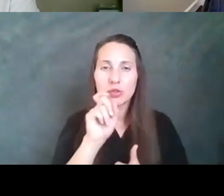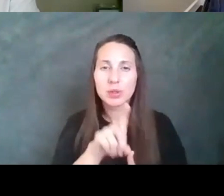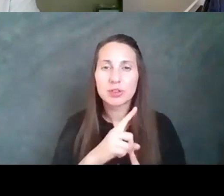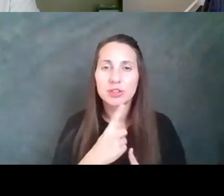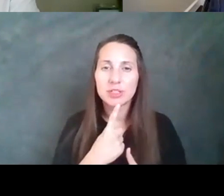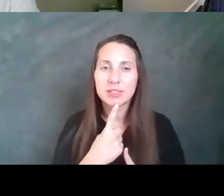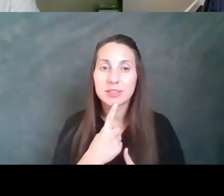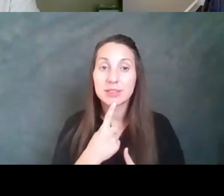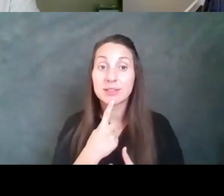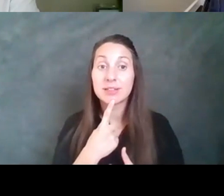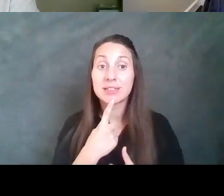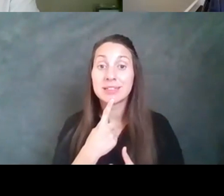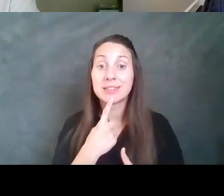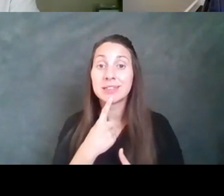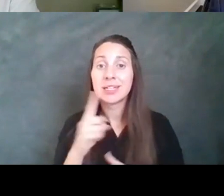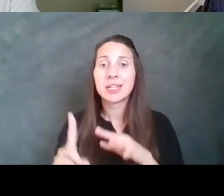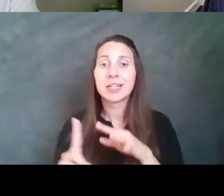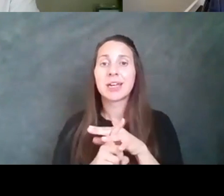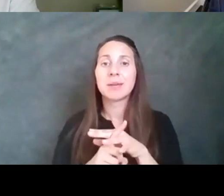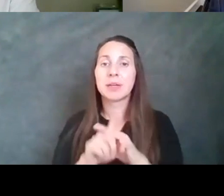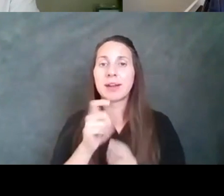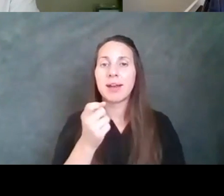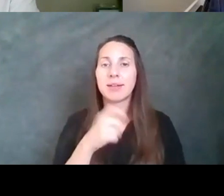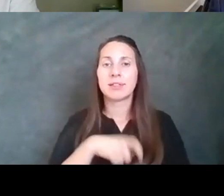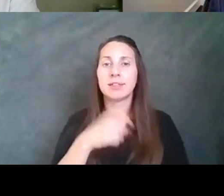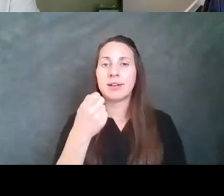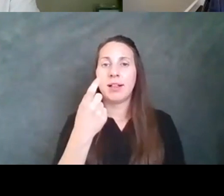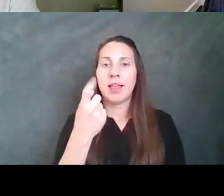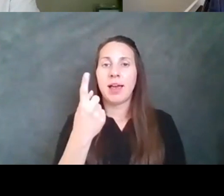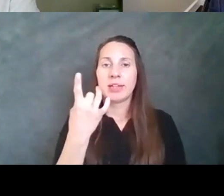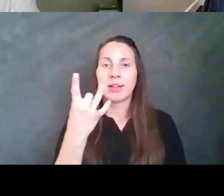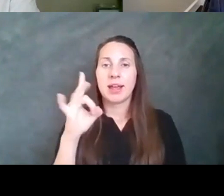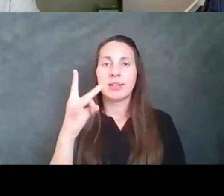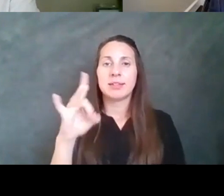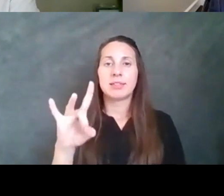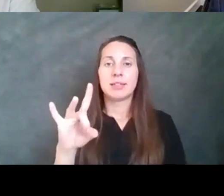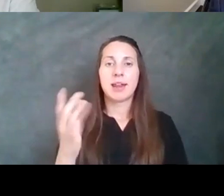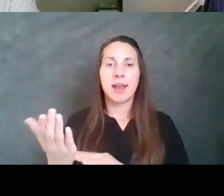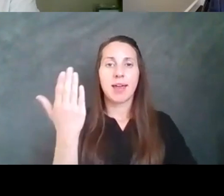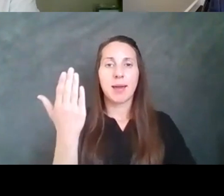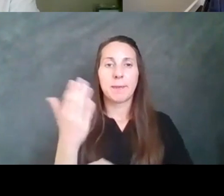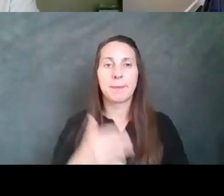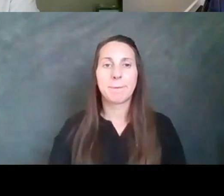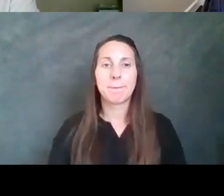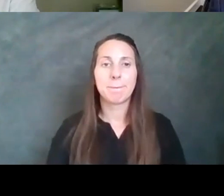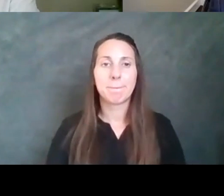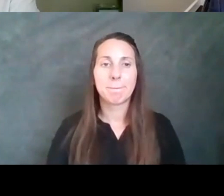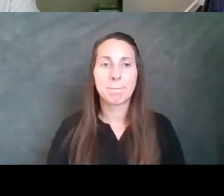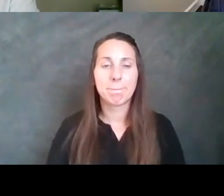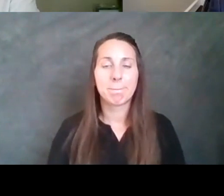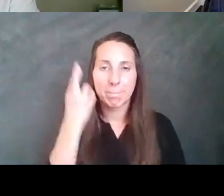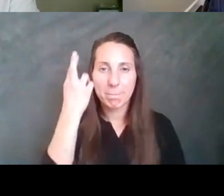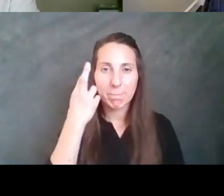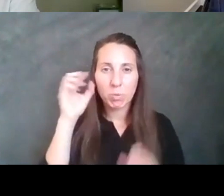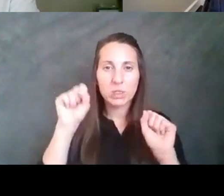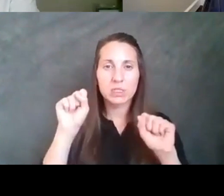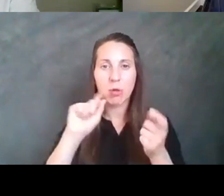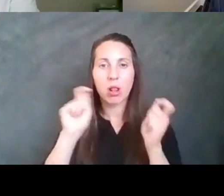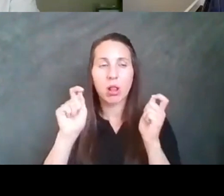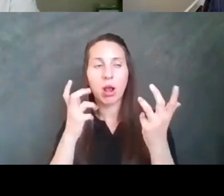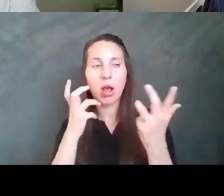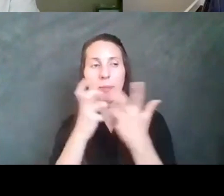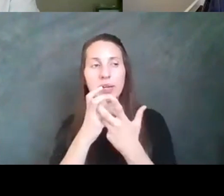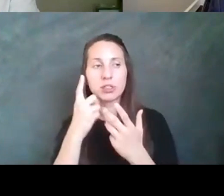one that came in at 11:18 a.m. Navigating reasonable accommodations for individuals who live with